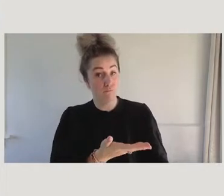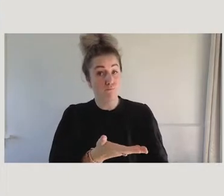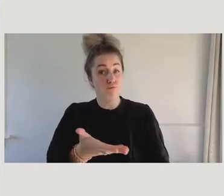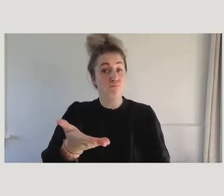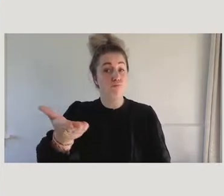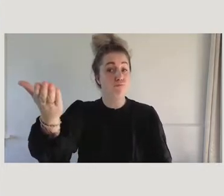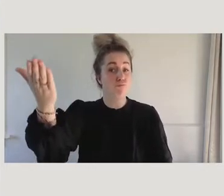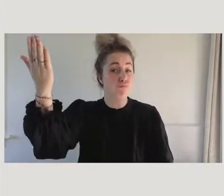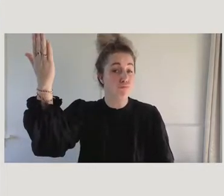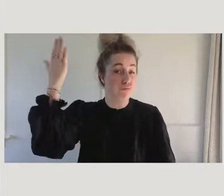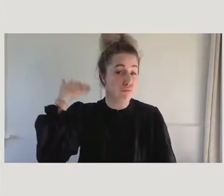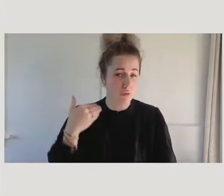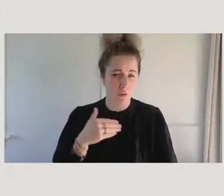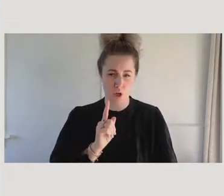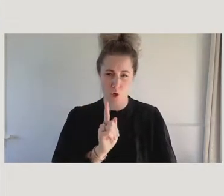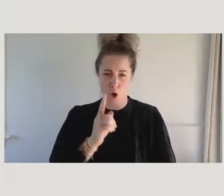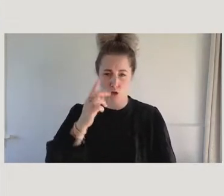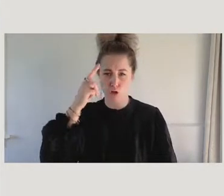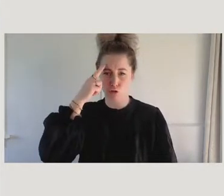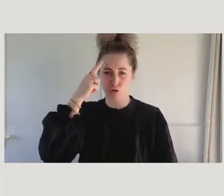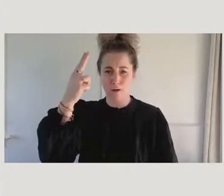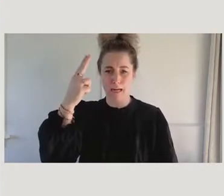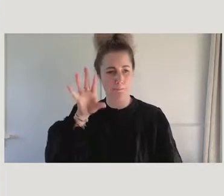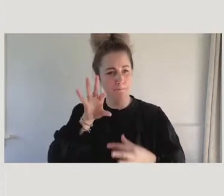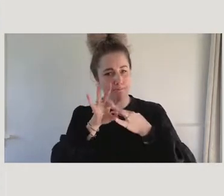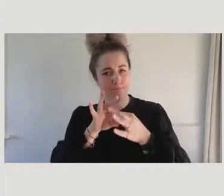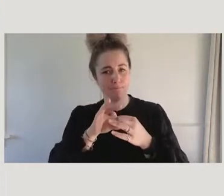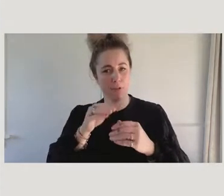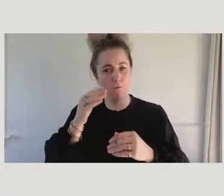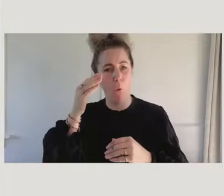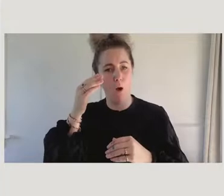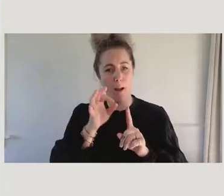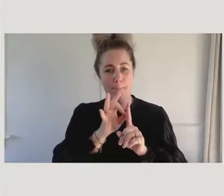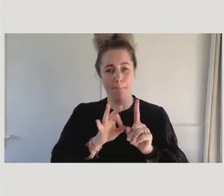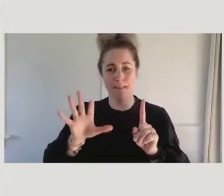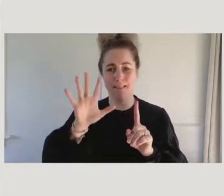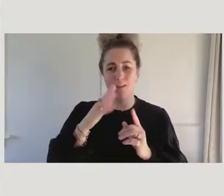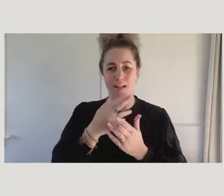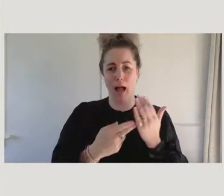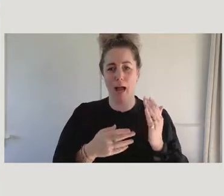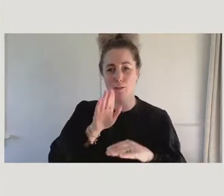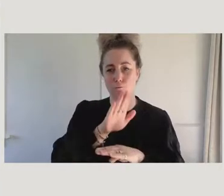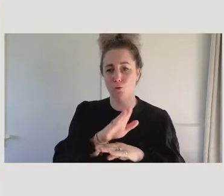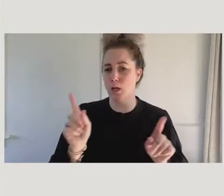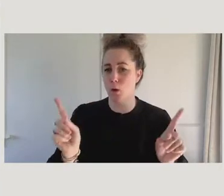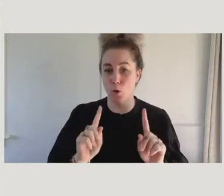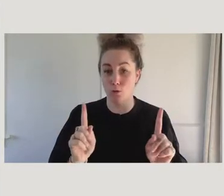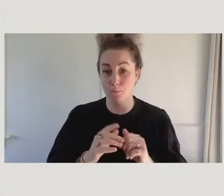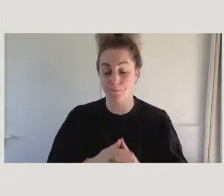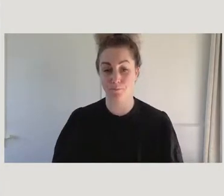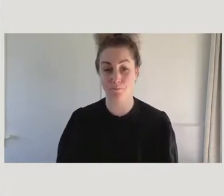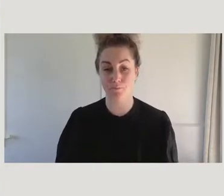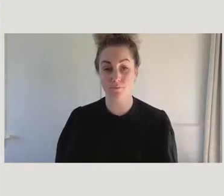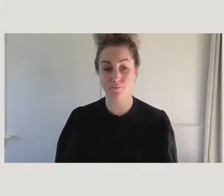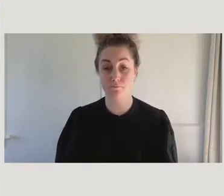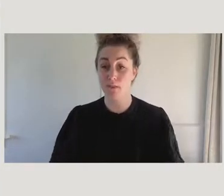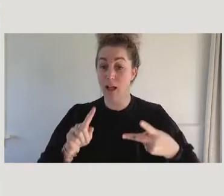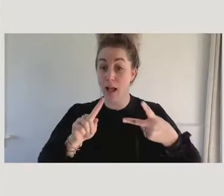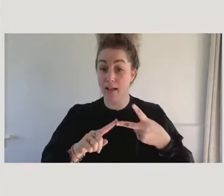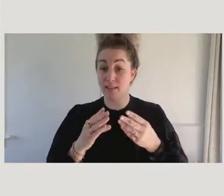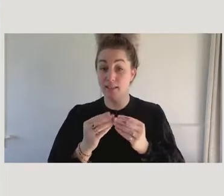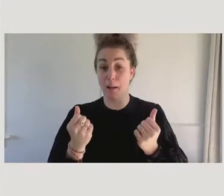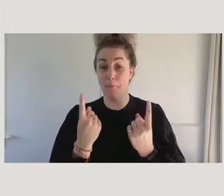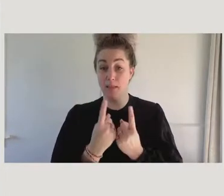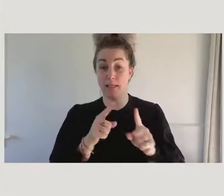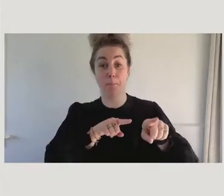day what did you dream of for Pacific arts in the future and what are some of the things that you're